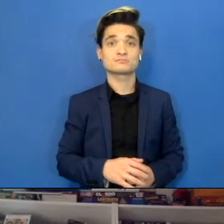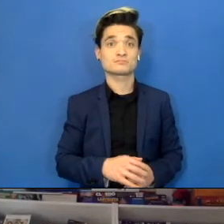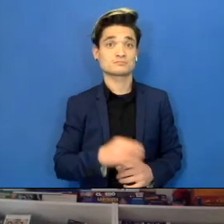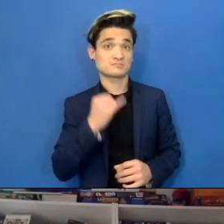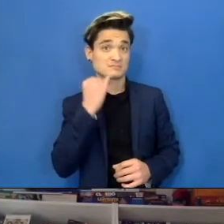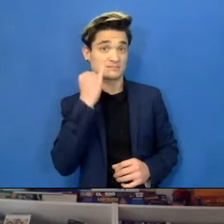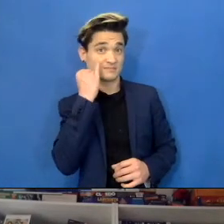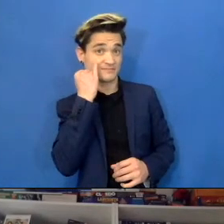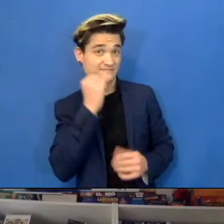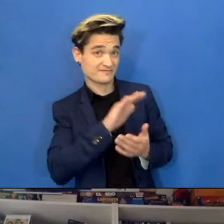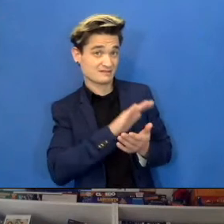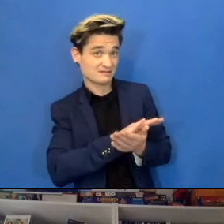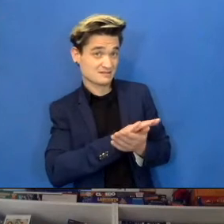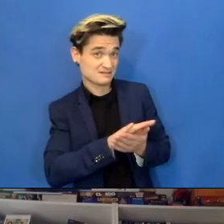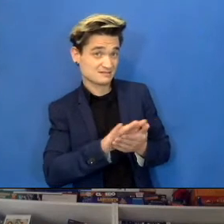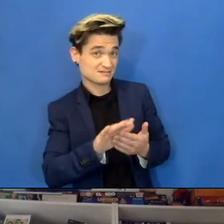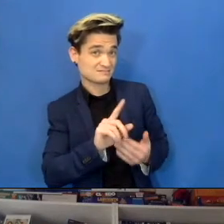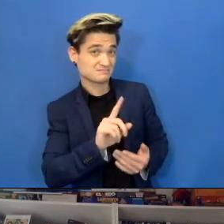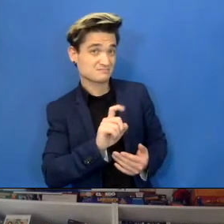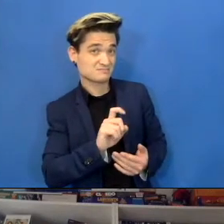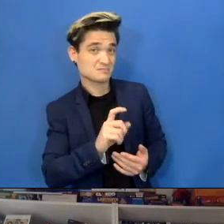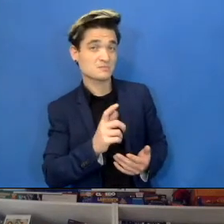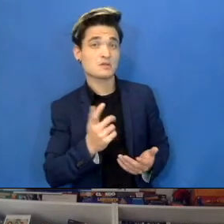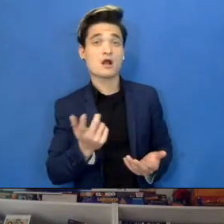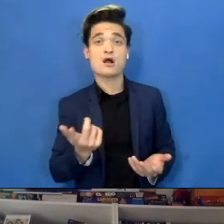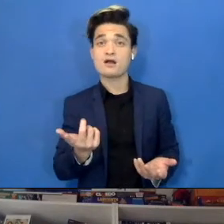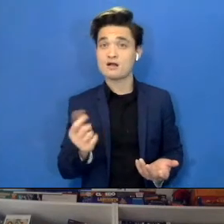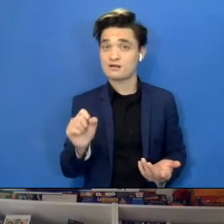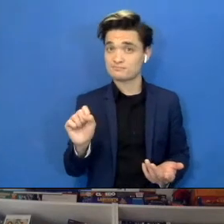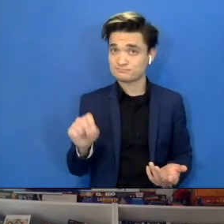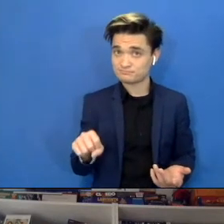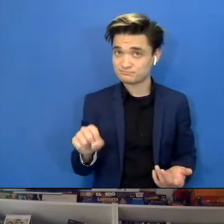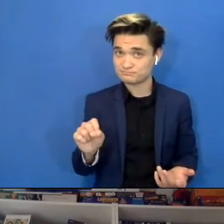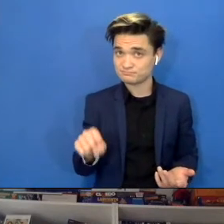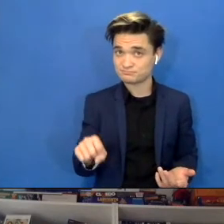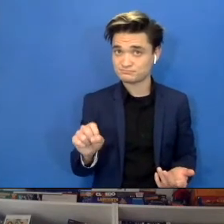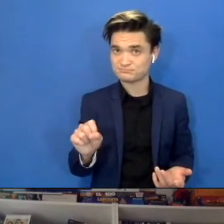Too polite. Yes, absolutely. Yeah. So ask that question. Oh, sorry.